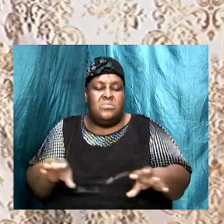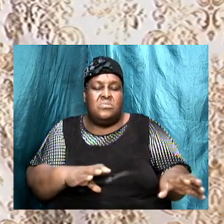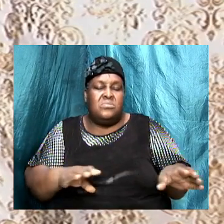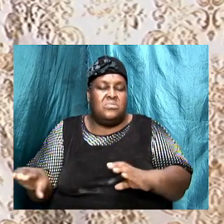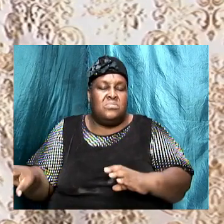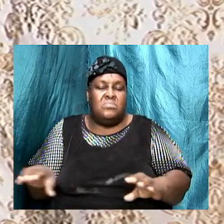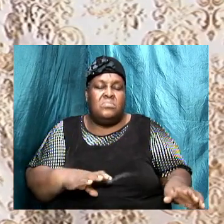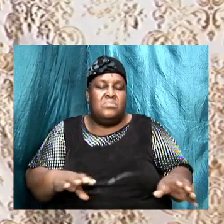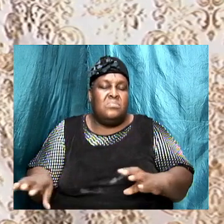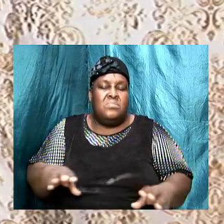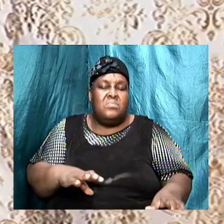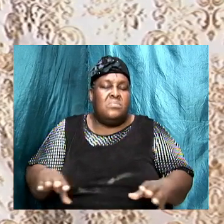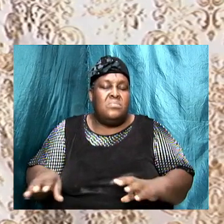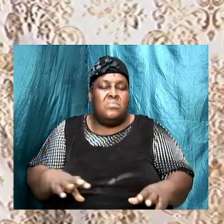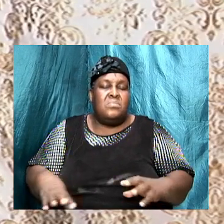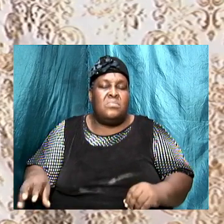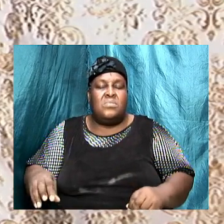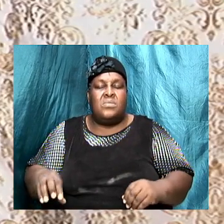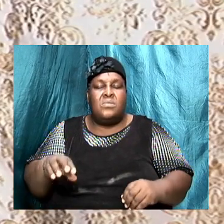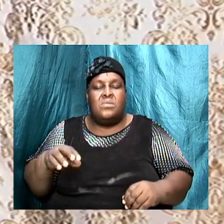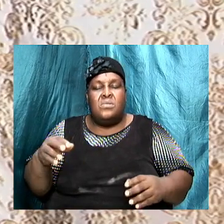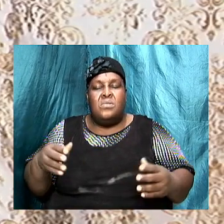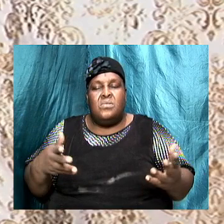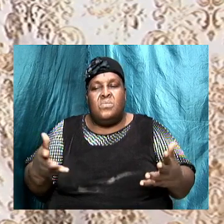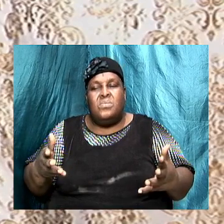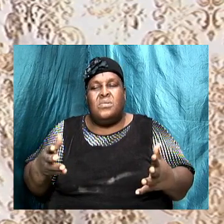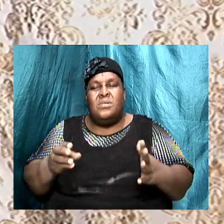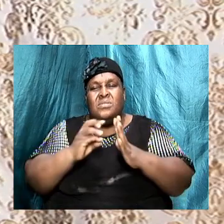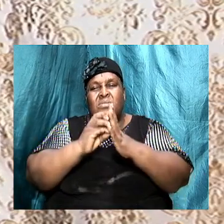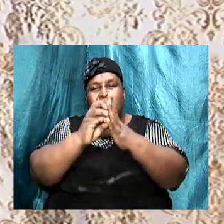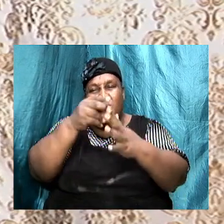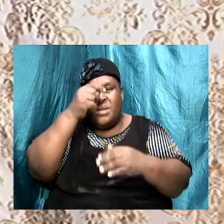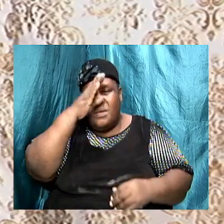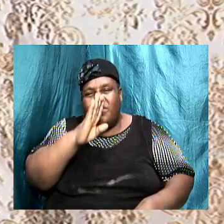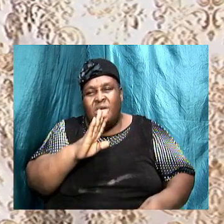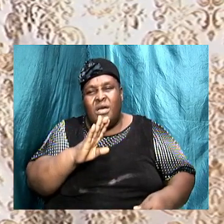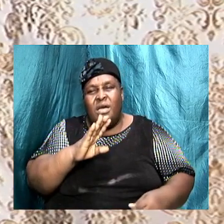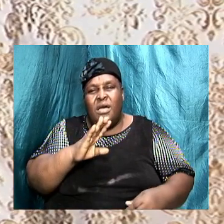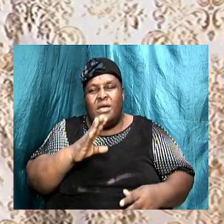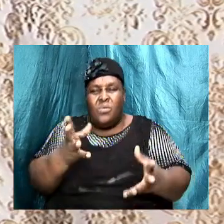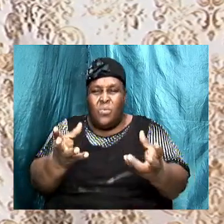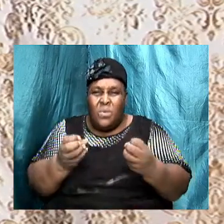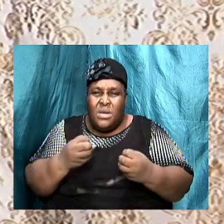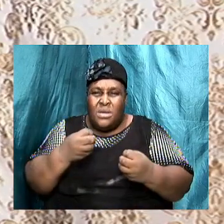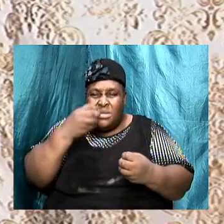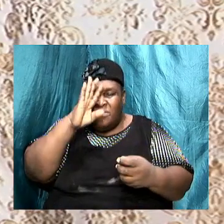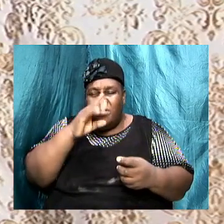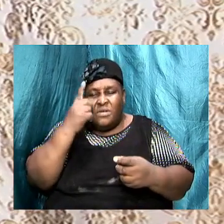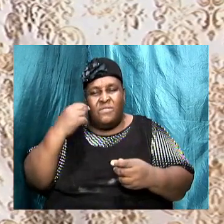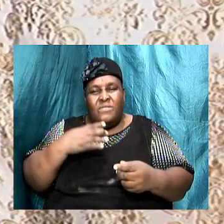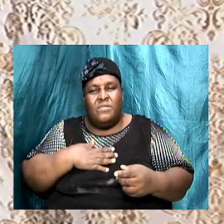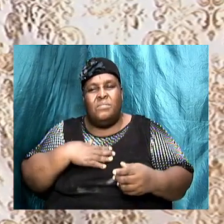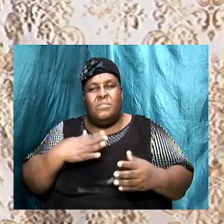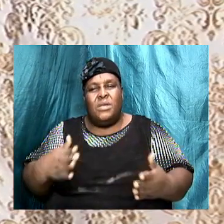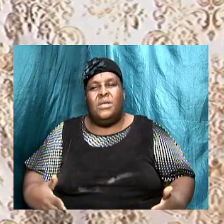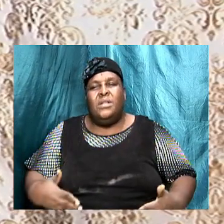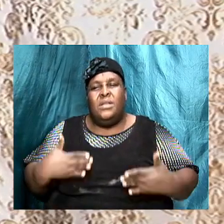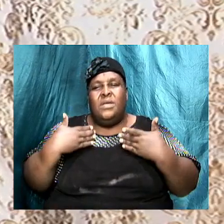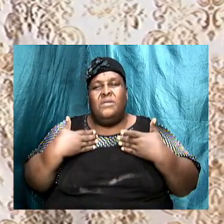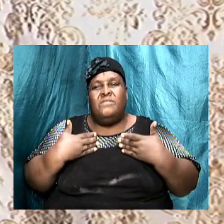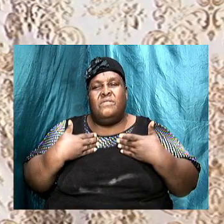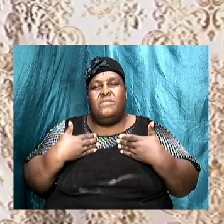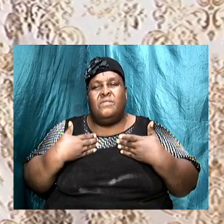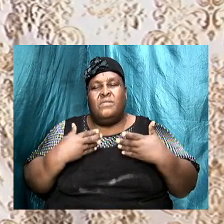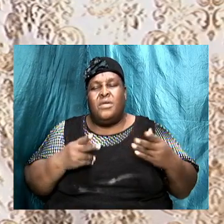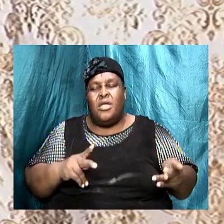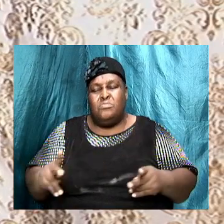That action to discover what the will of God and the desire of God is for my life. And then to